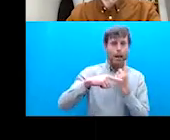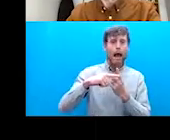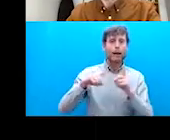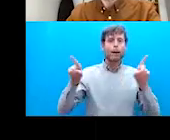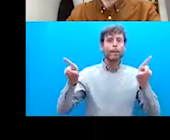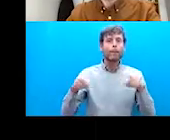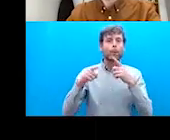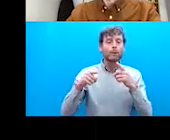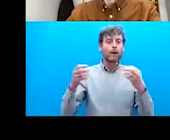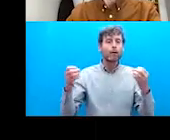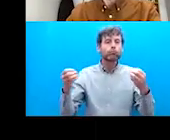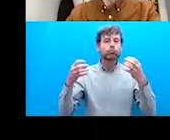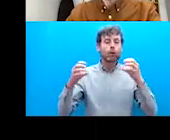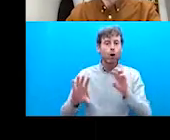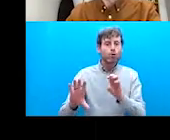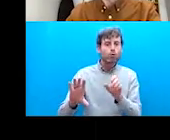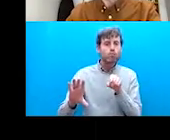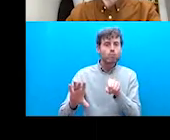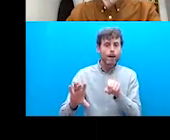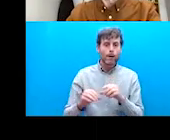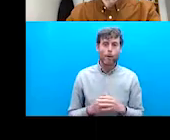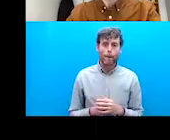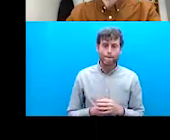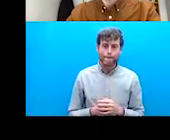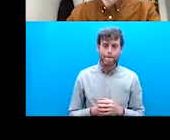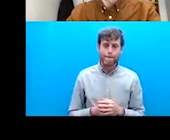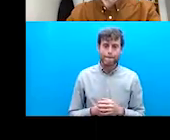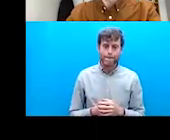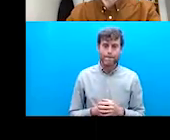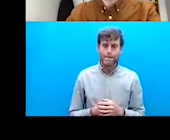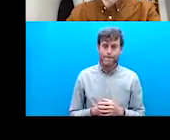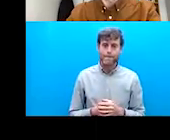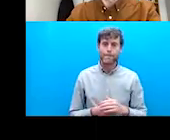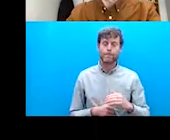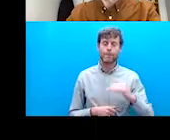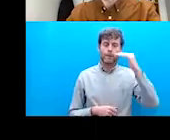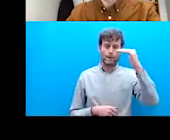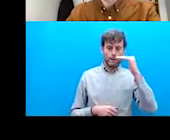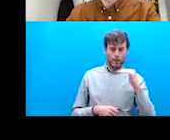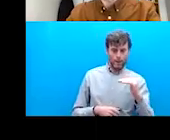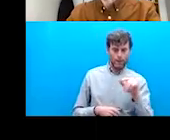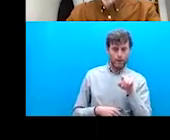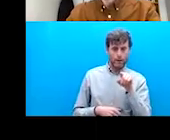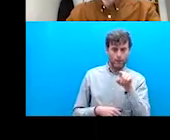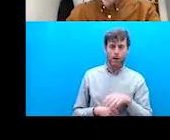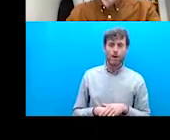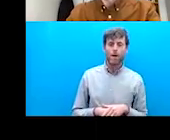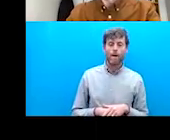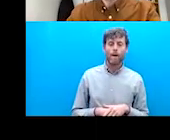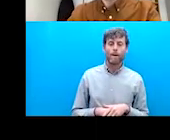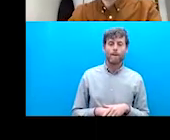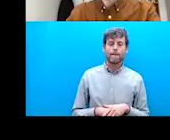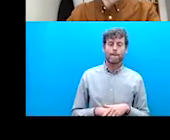in verb phrases. So in cut sentences, a verb and a noun, so here hörer, hears,